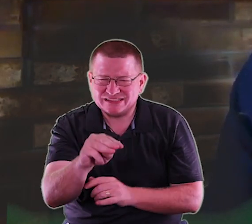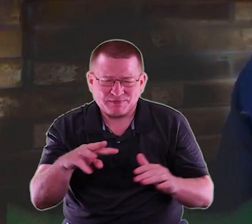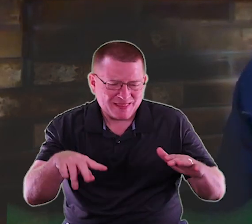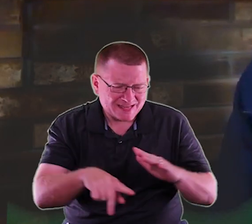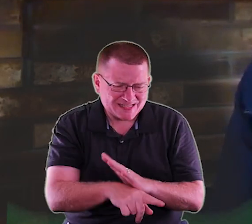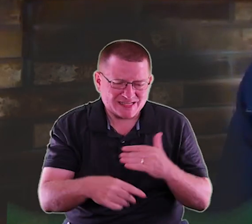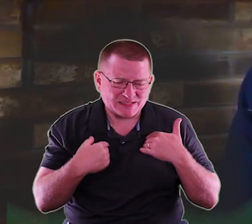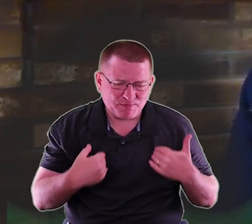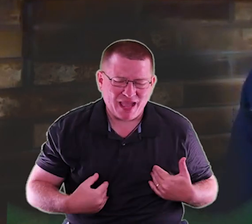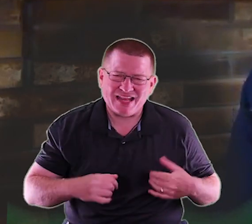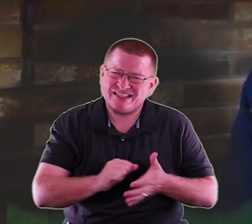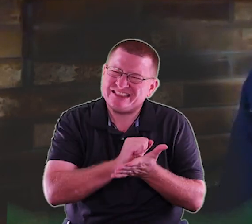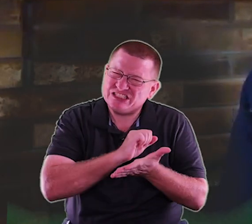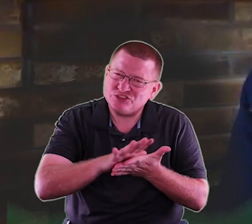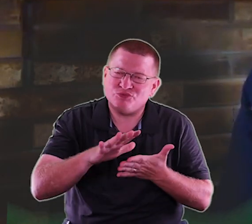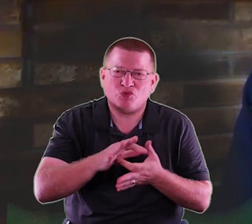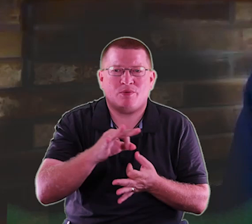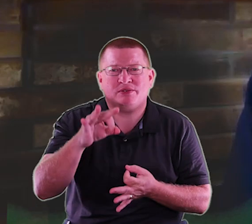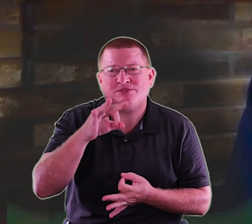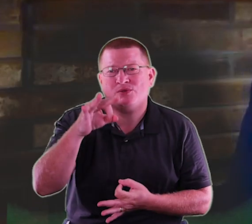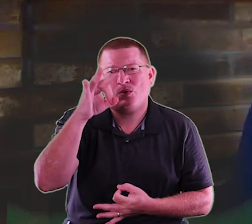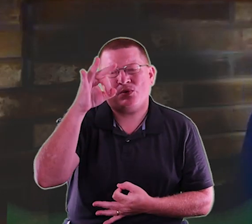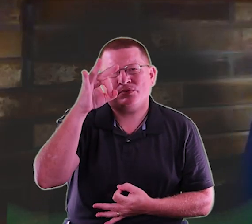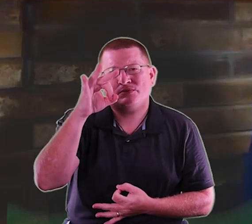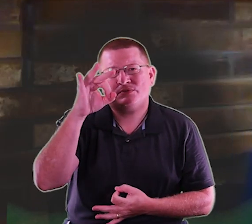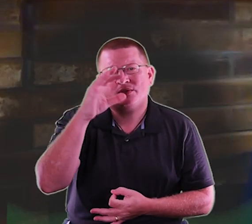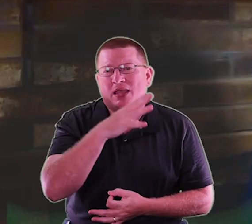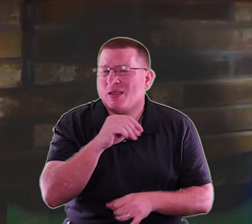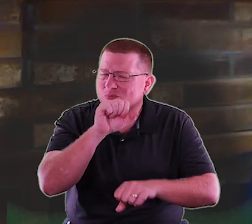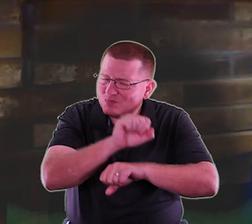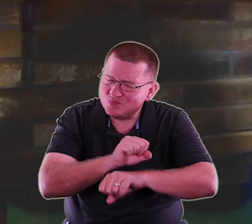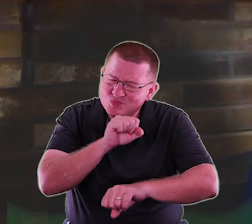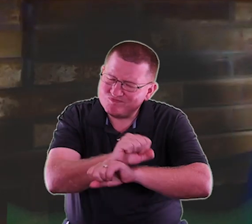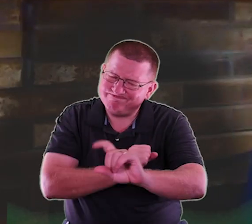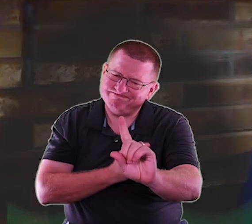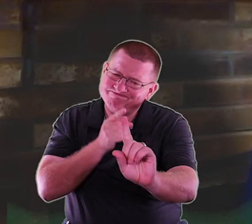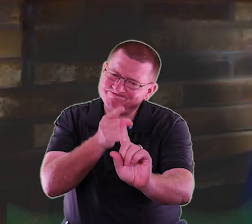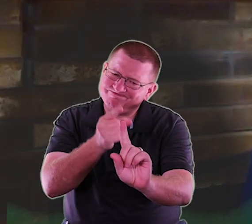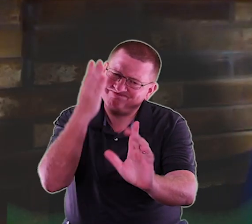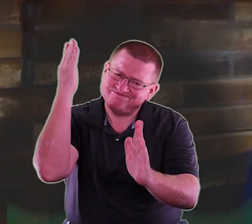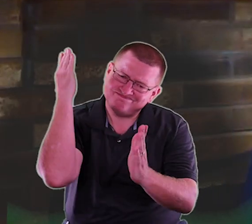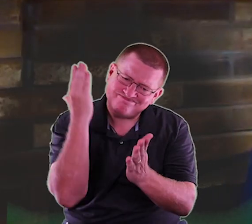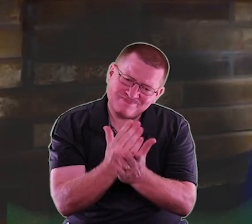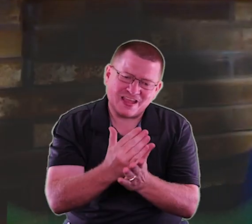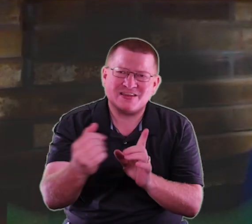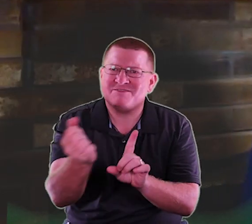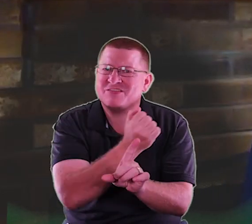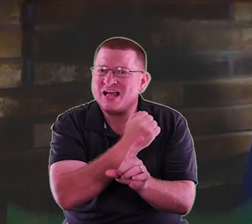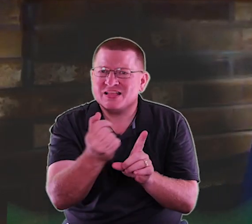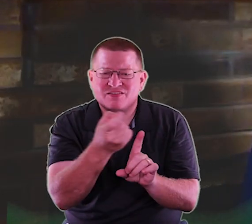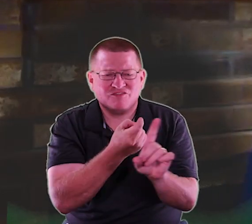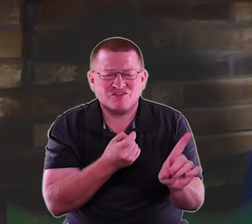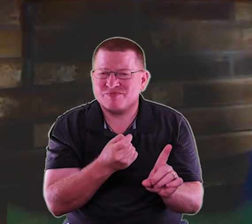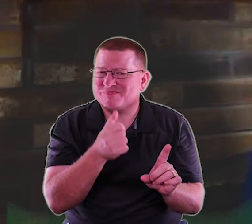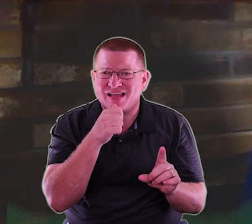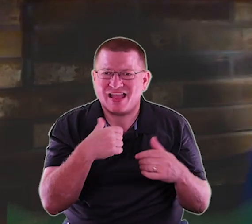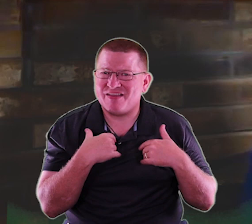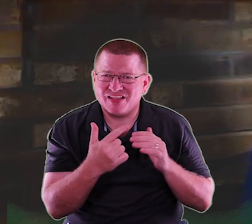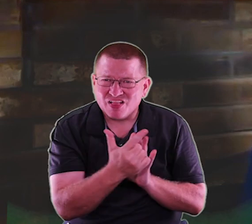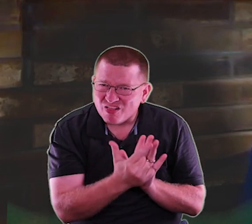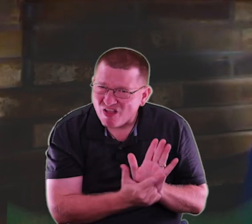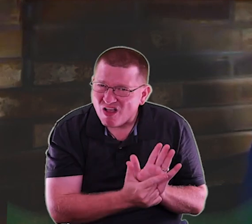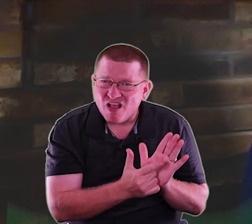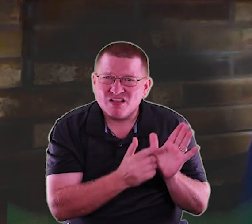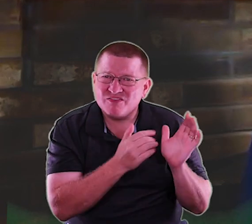and maims souls. And we work for the end of violence brought about by lawlessness and also